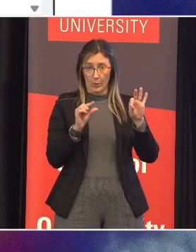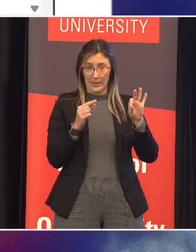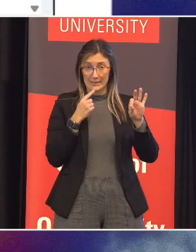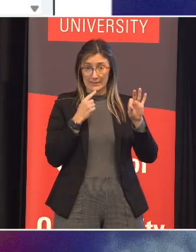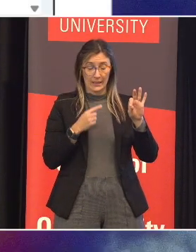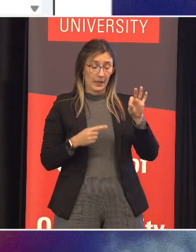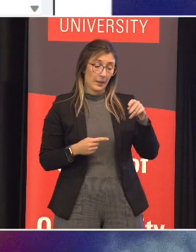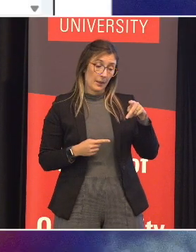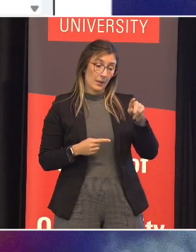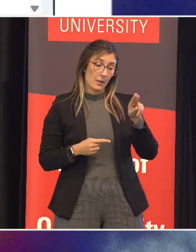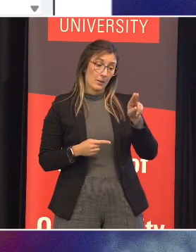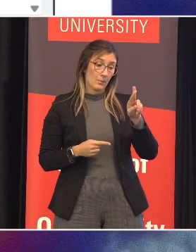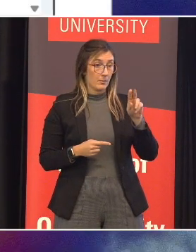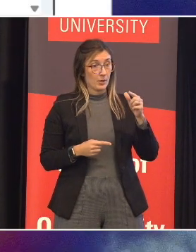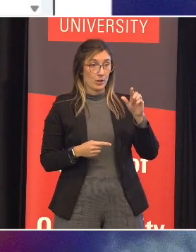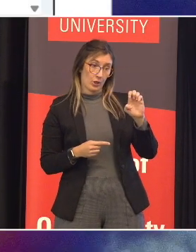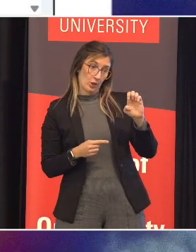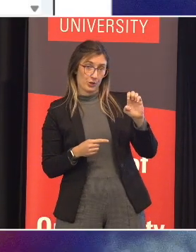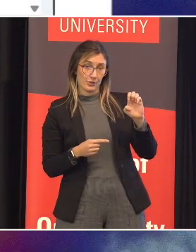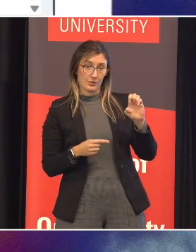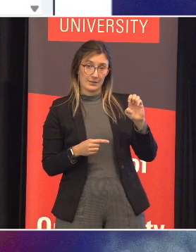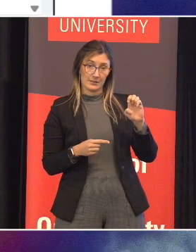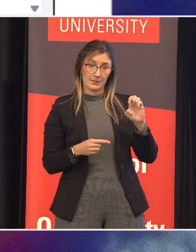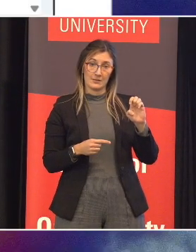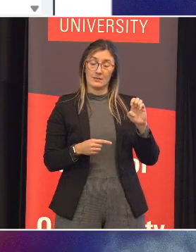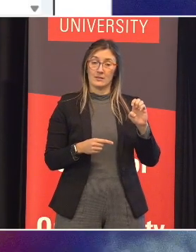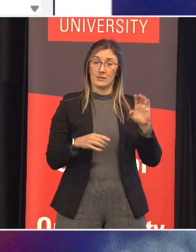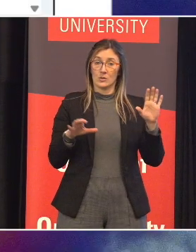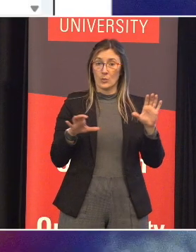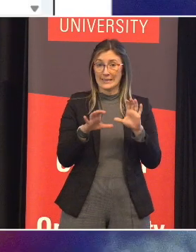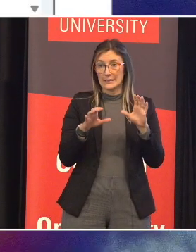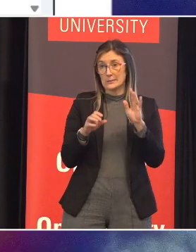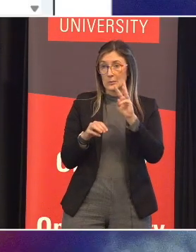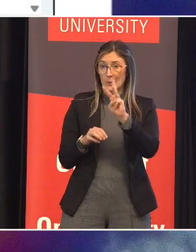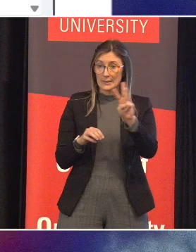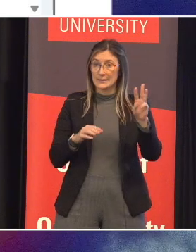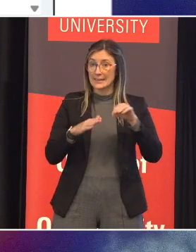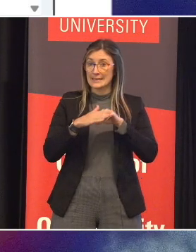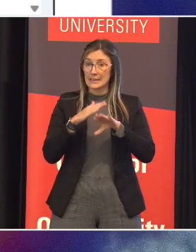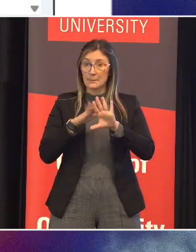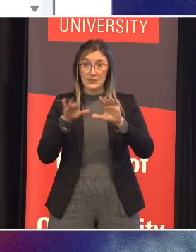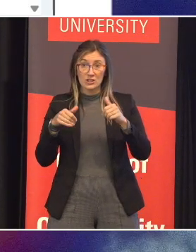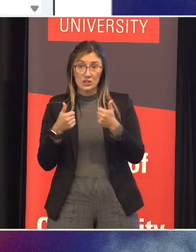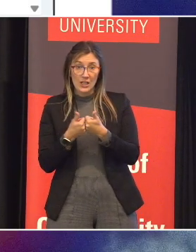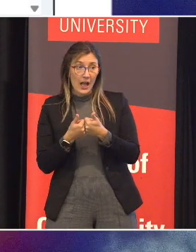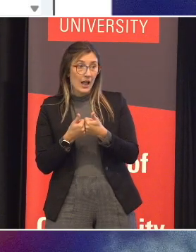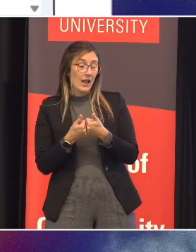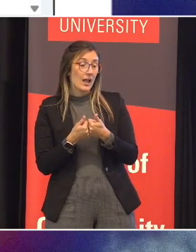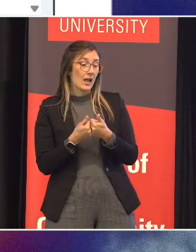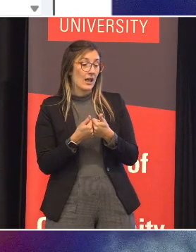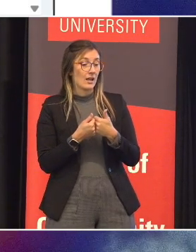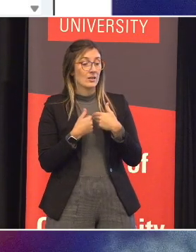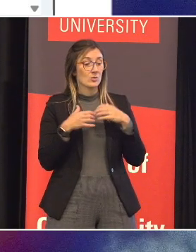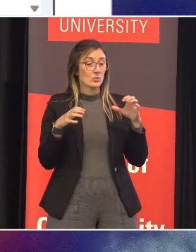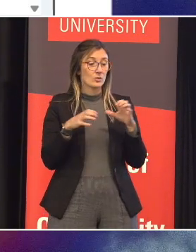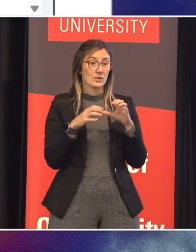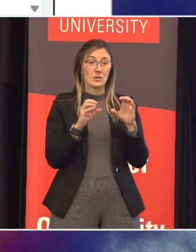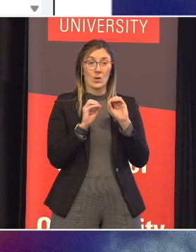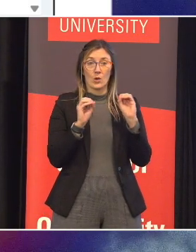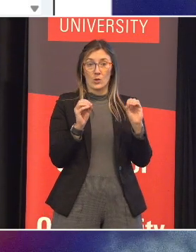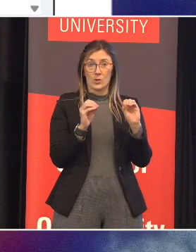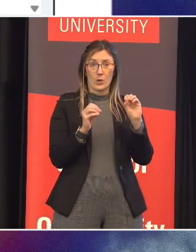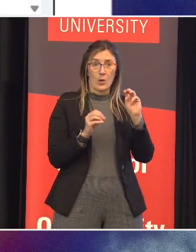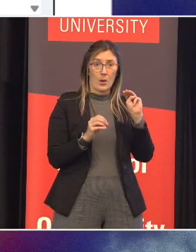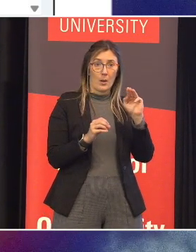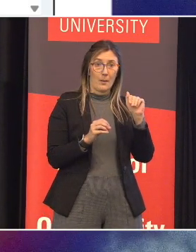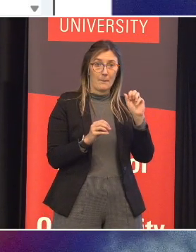PDF Extreme Makeover. We've done our website accessibility challenge. We've done No Mouse Mondays. There's a lot of different initiatives that we